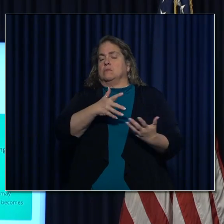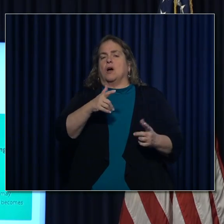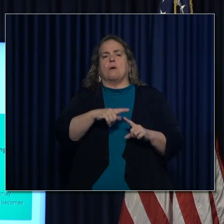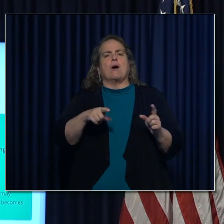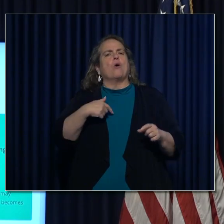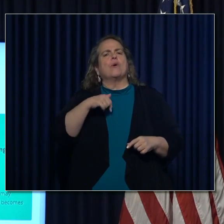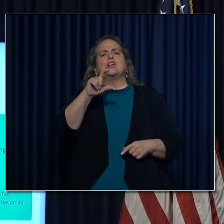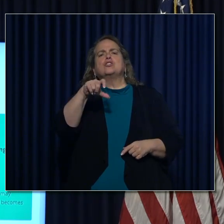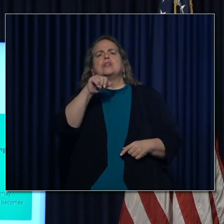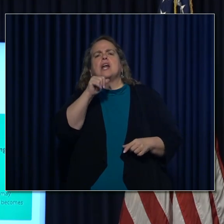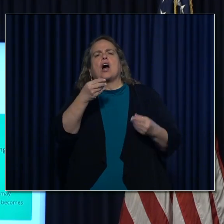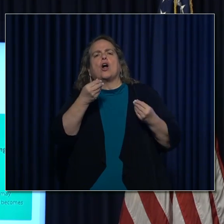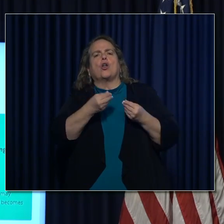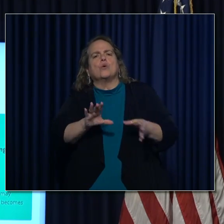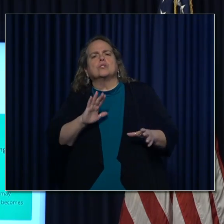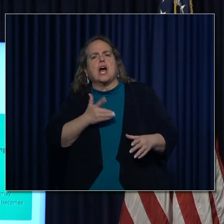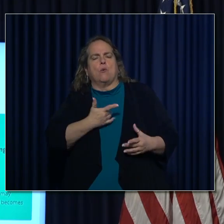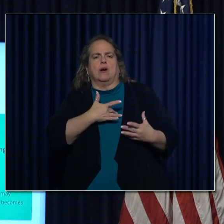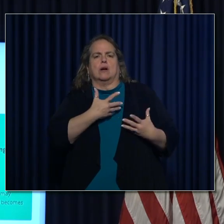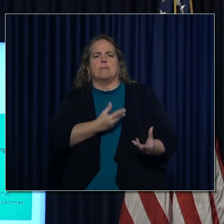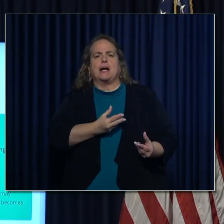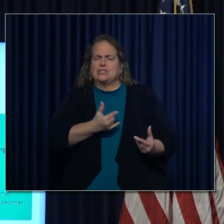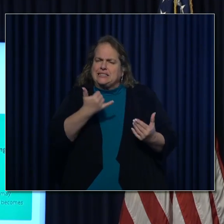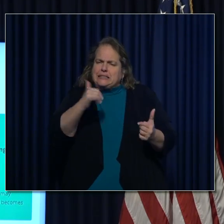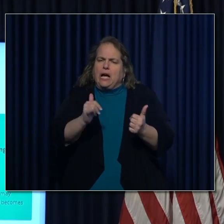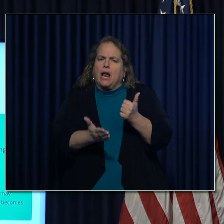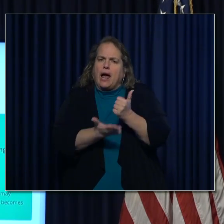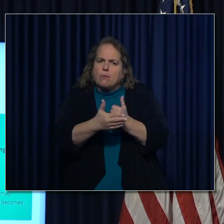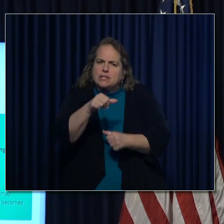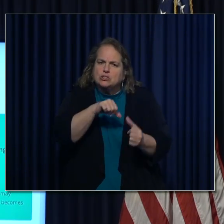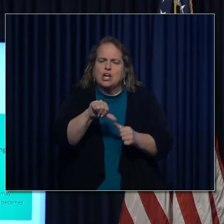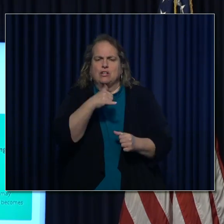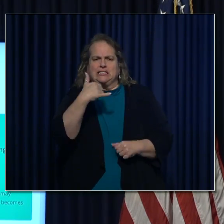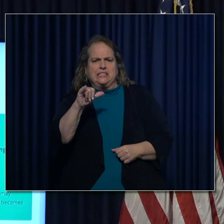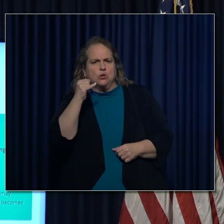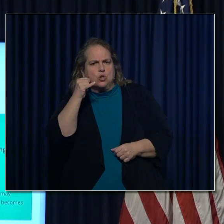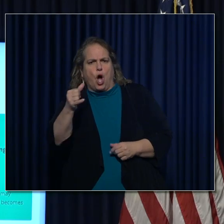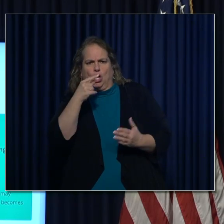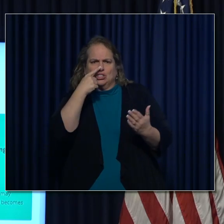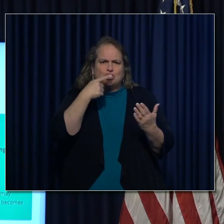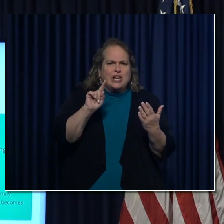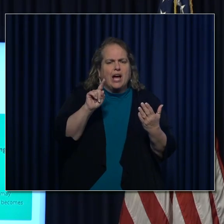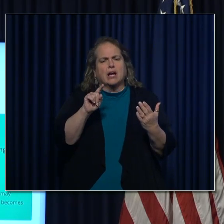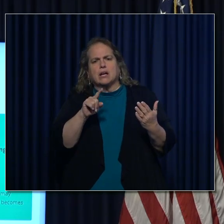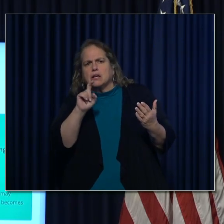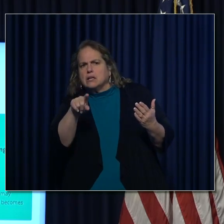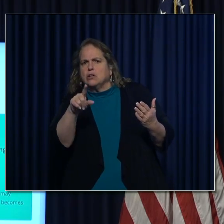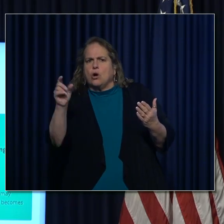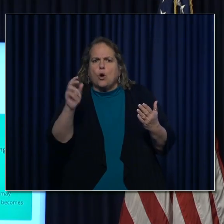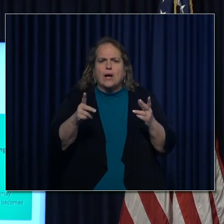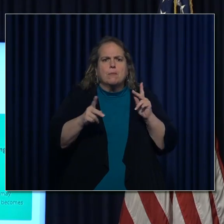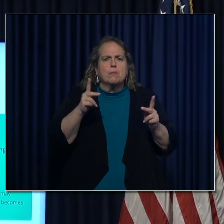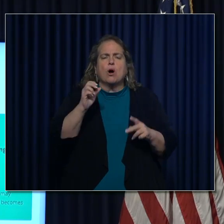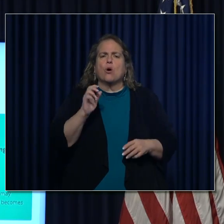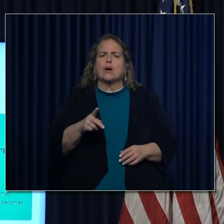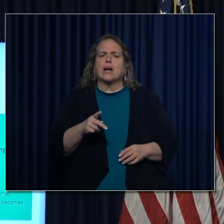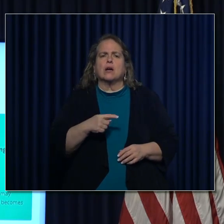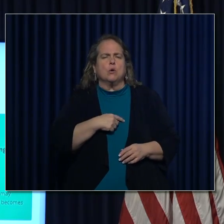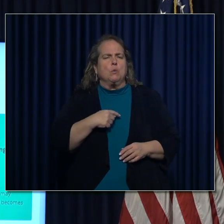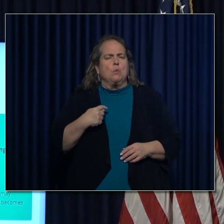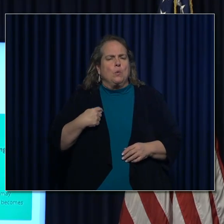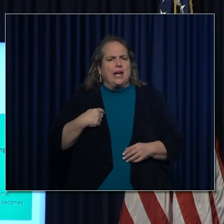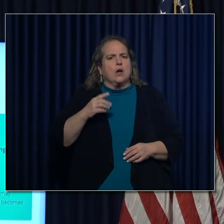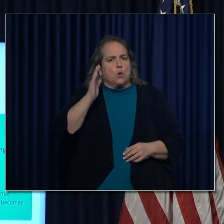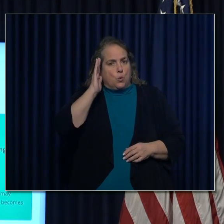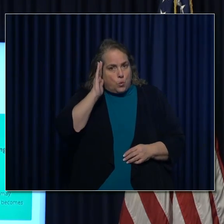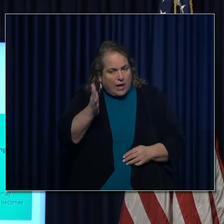our compassion. We are still helping each other. We are still checking on each other. This is something that we absolutely